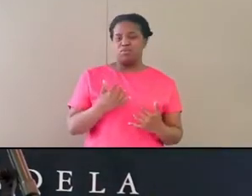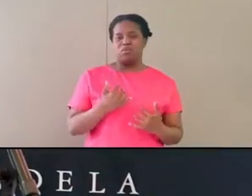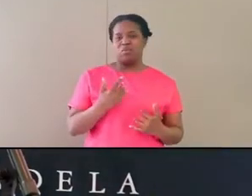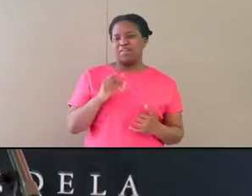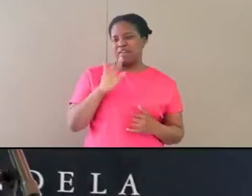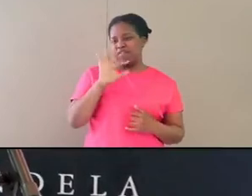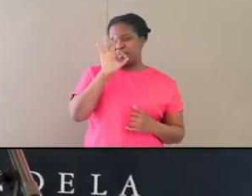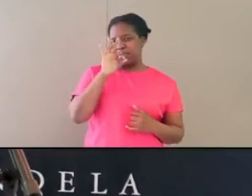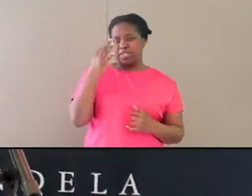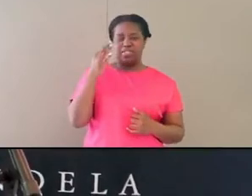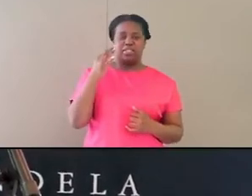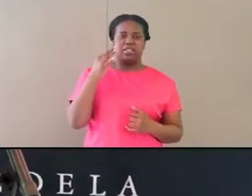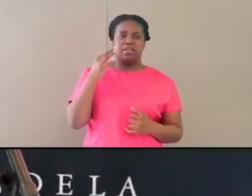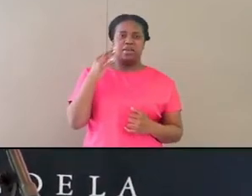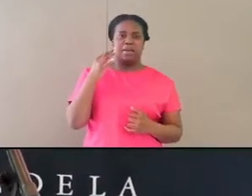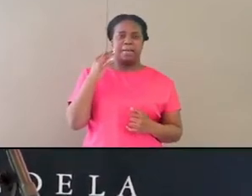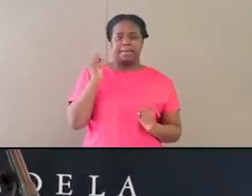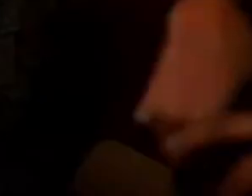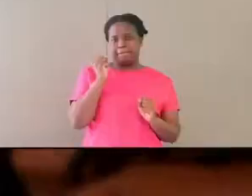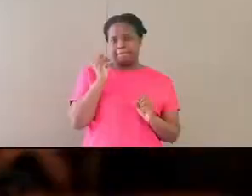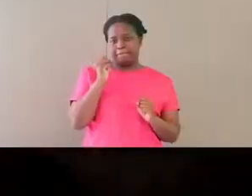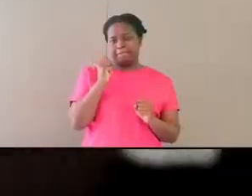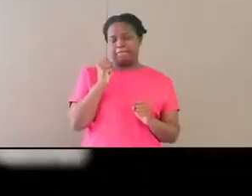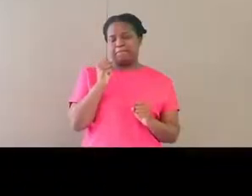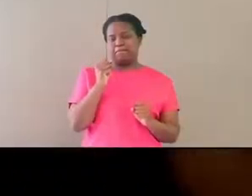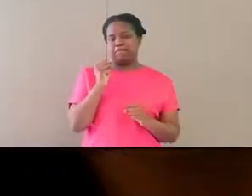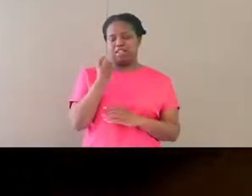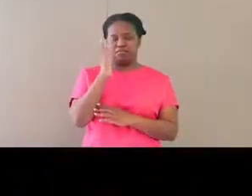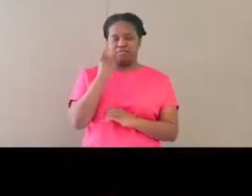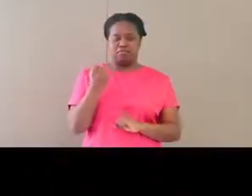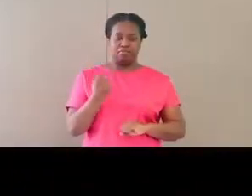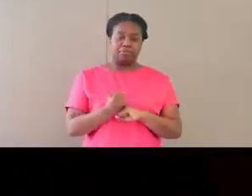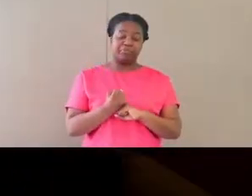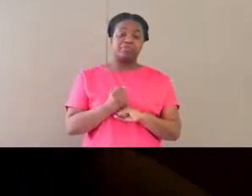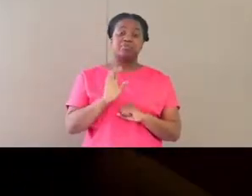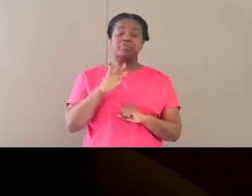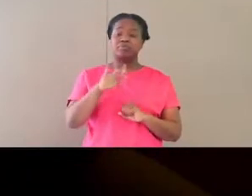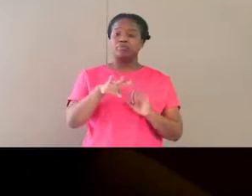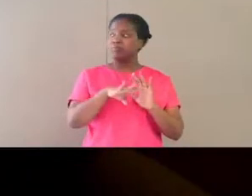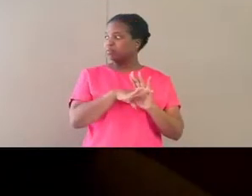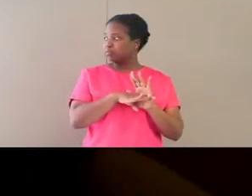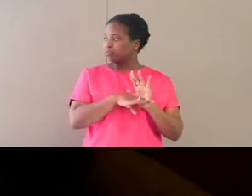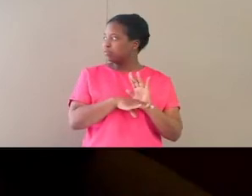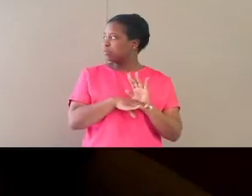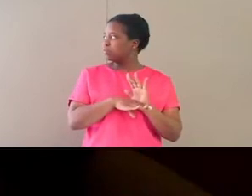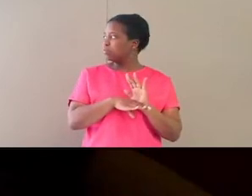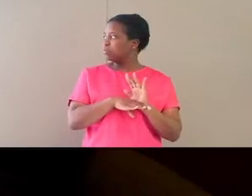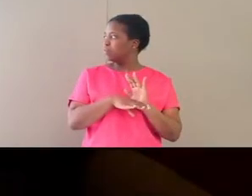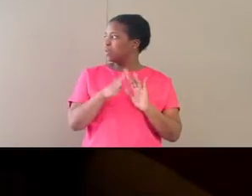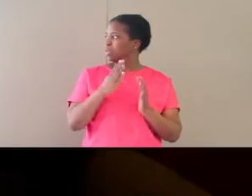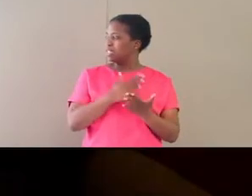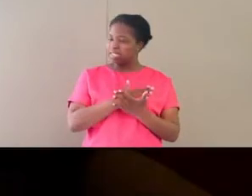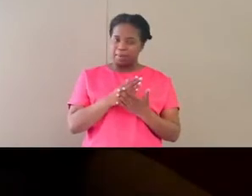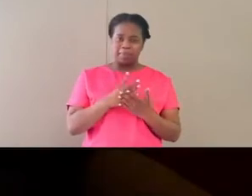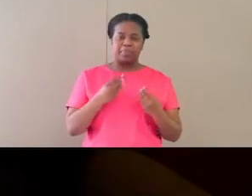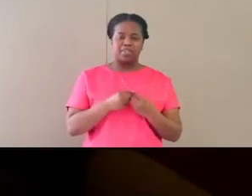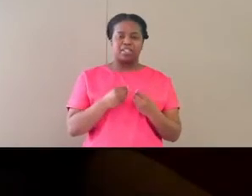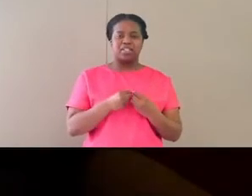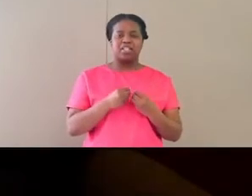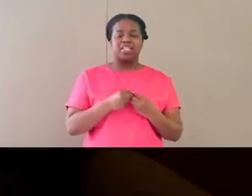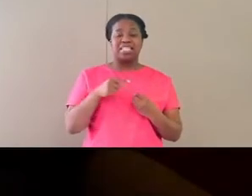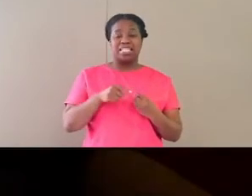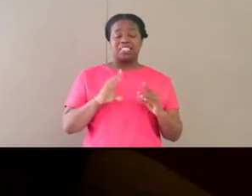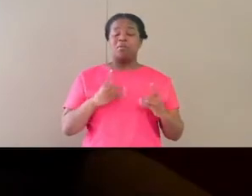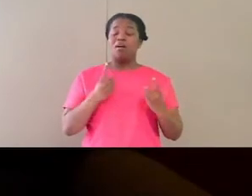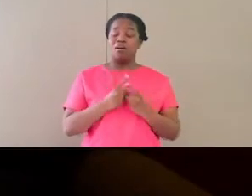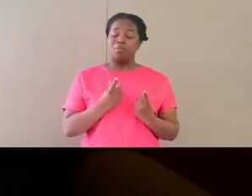five minutes to render a message of support to you a little later in the program I'll gloat a little bit more about some of the significant things that this